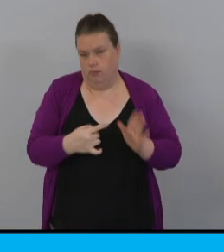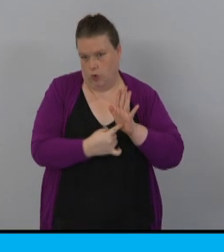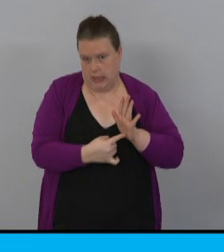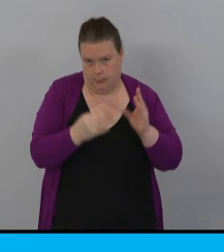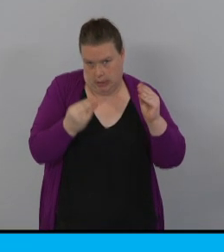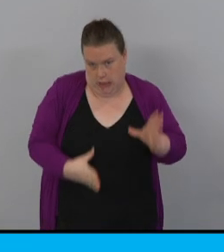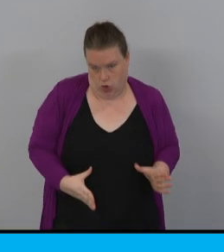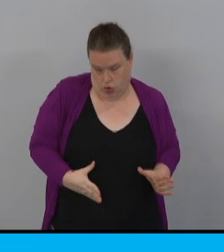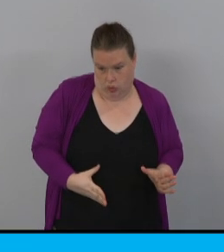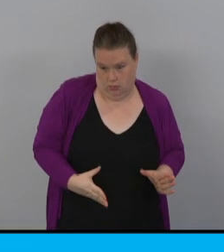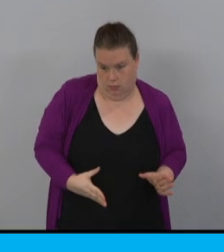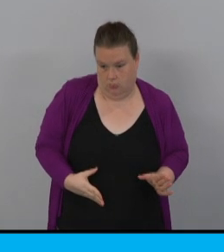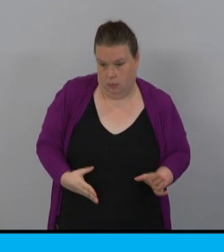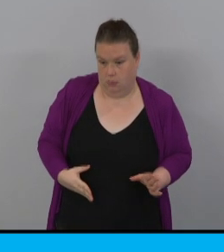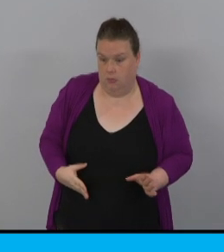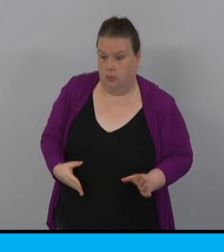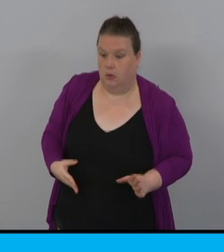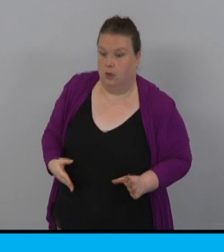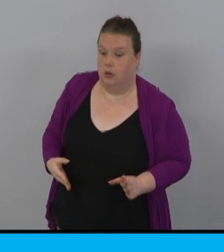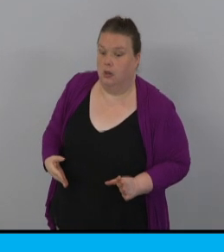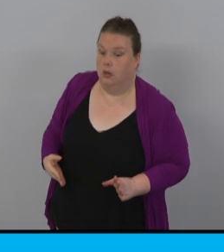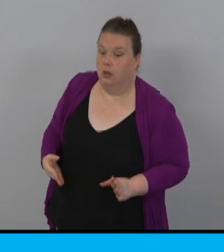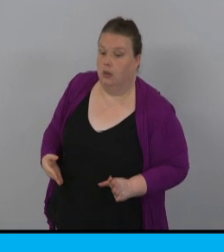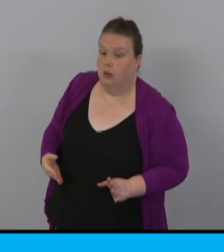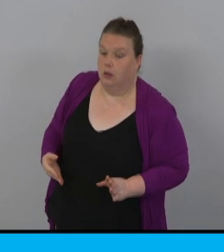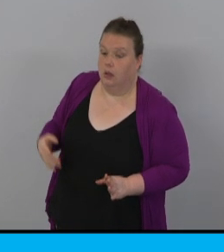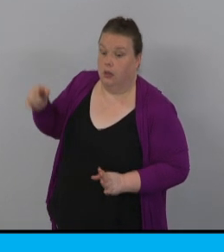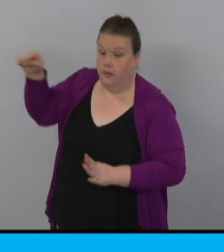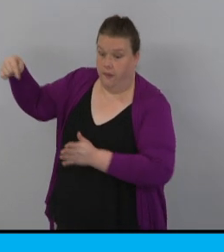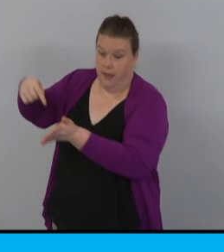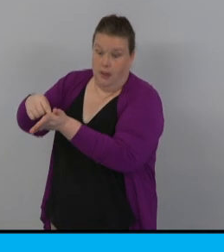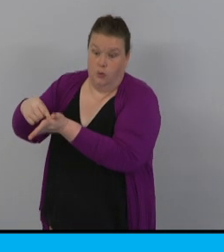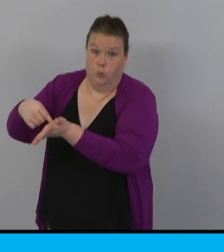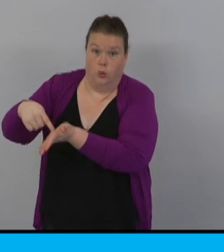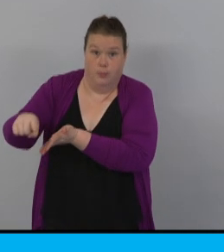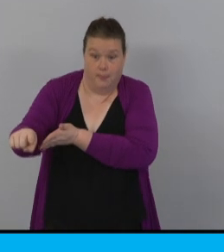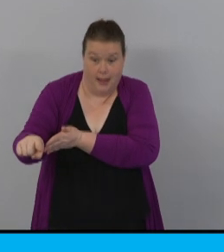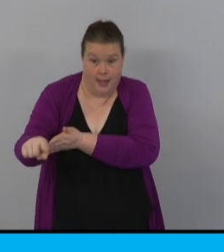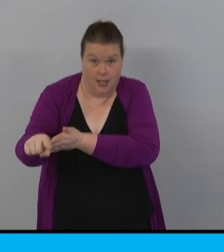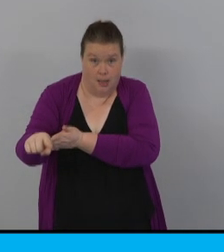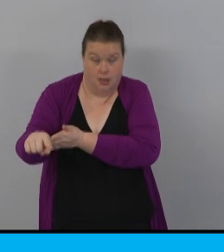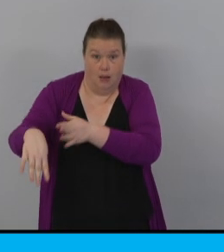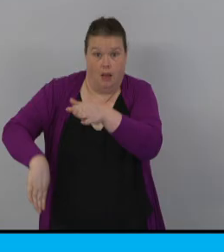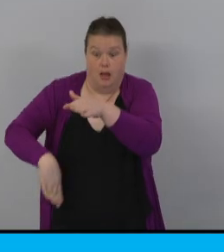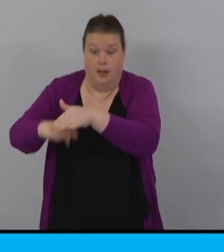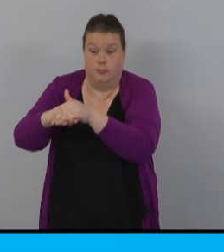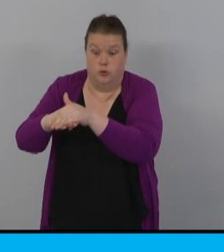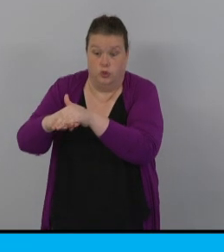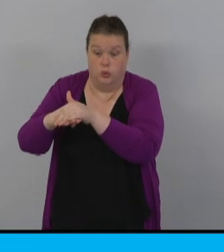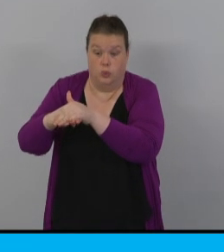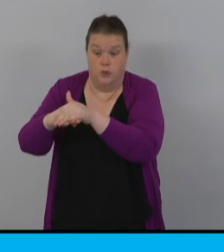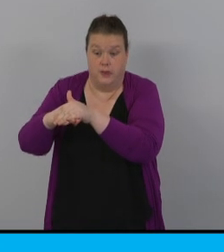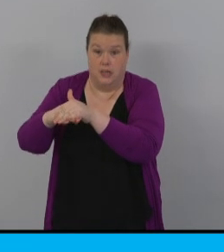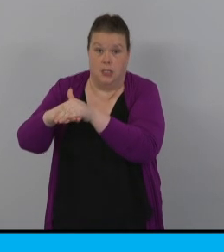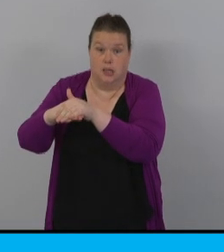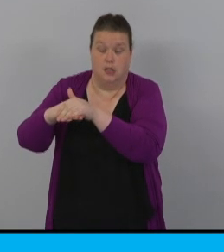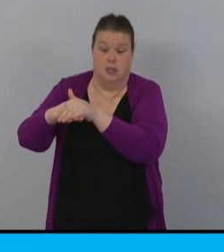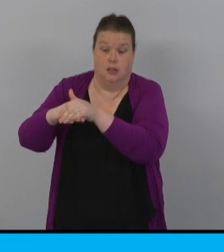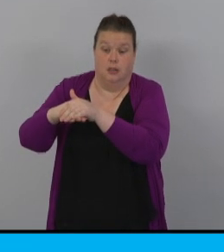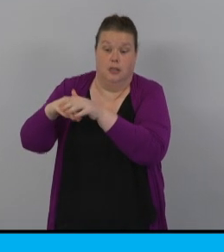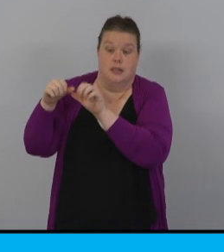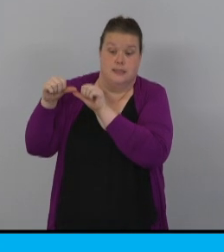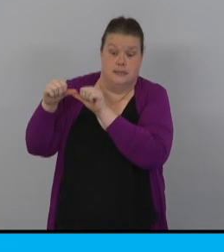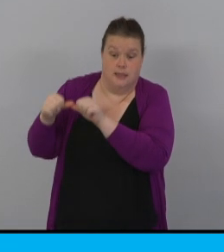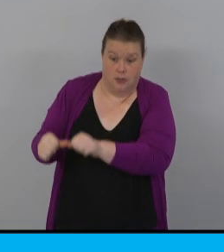pay TRS up to the statutory minimum schedule. Now, the statutory minimum schedule is pretty low compared to